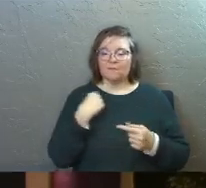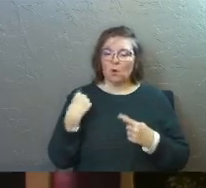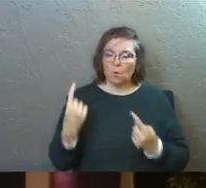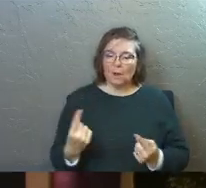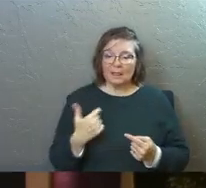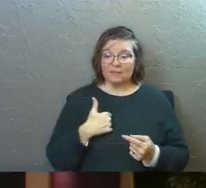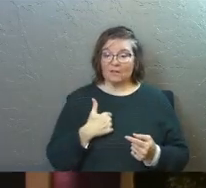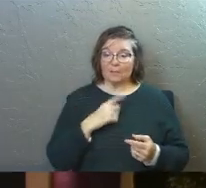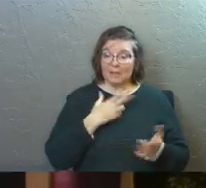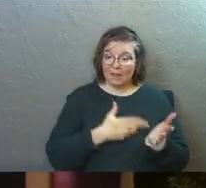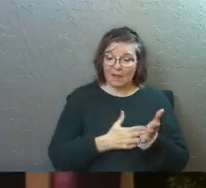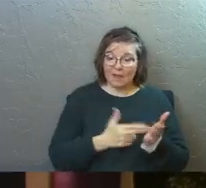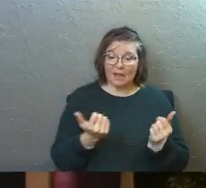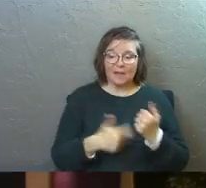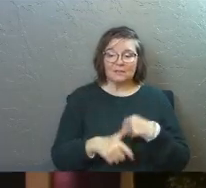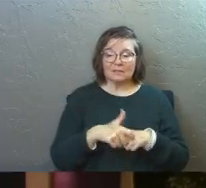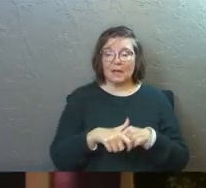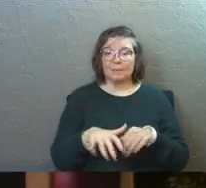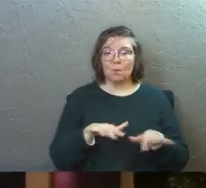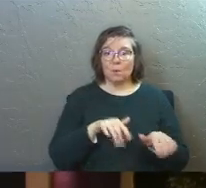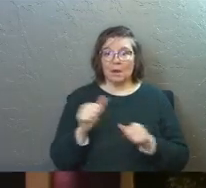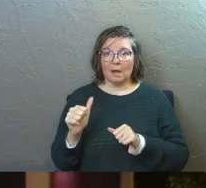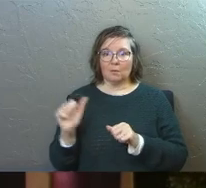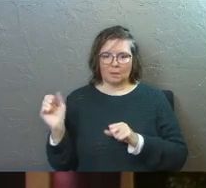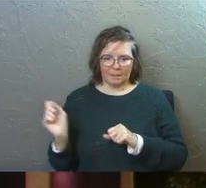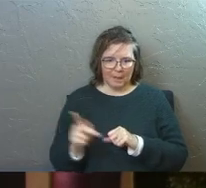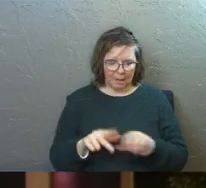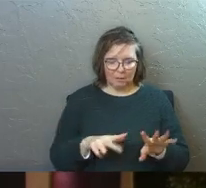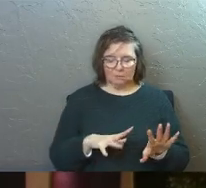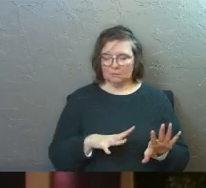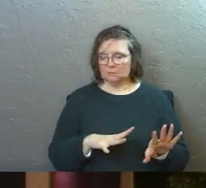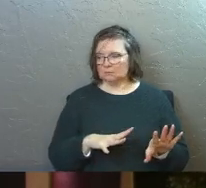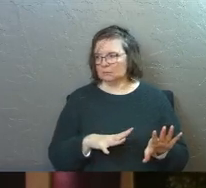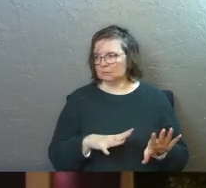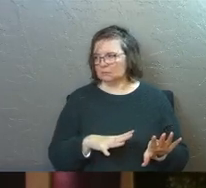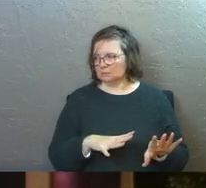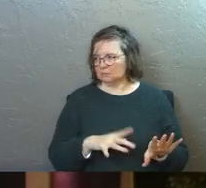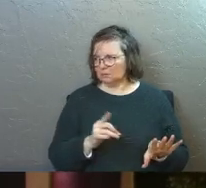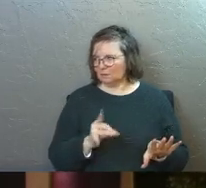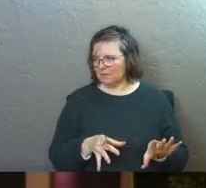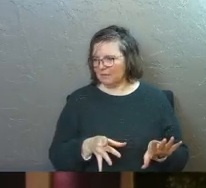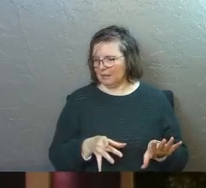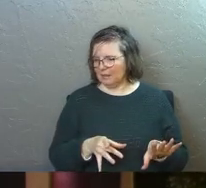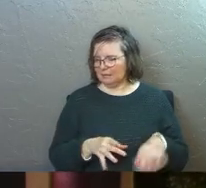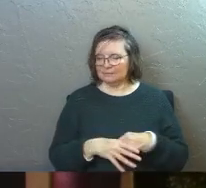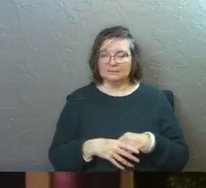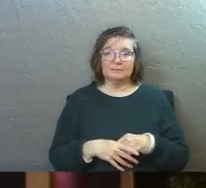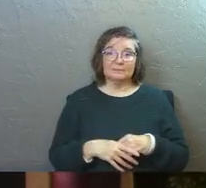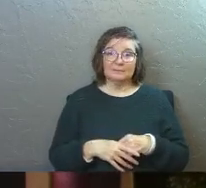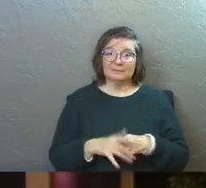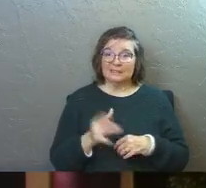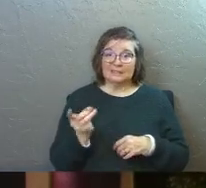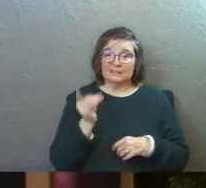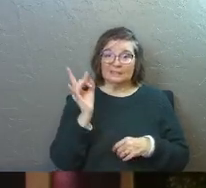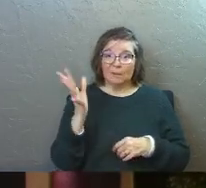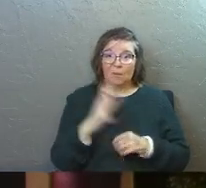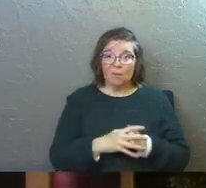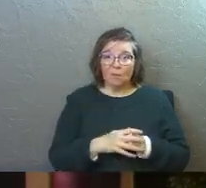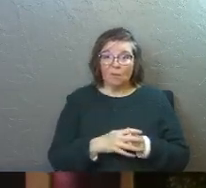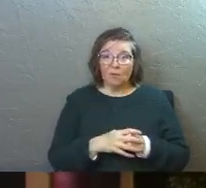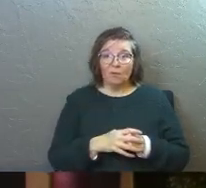for a while, if I'm being totally honest, every time I would walk out and like look at the floor, I'd go, you suck. This is